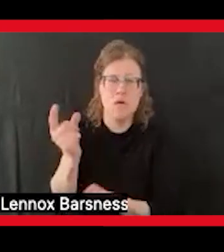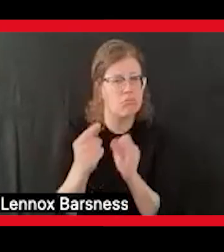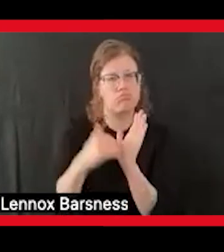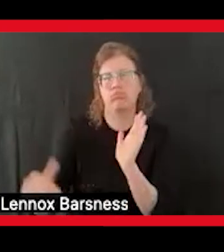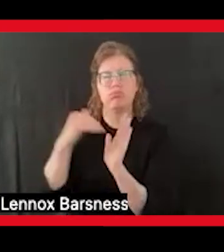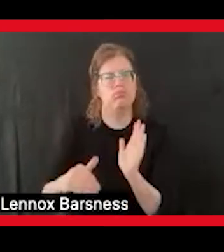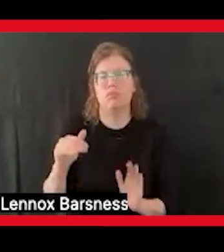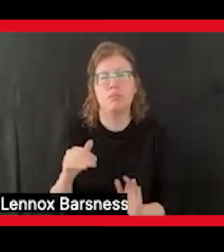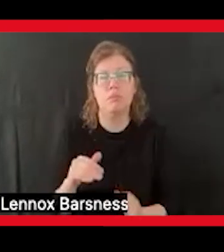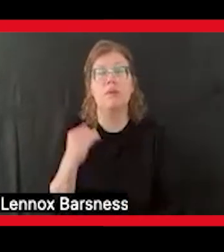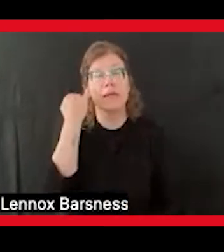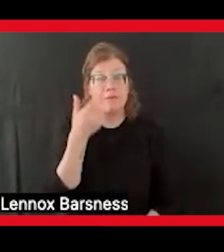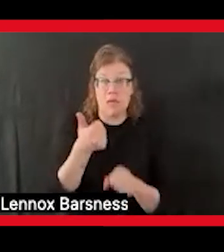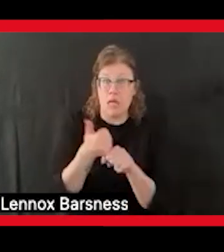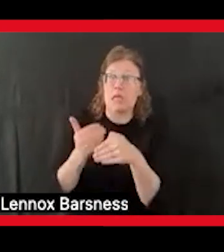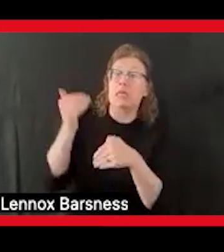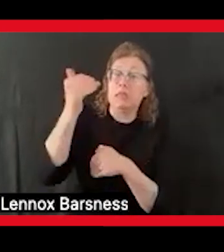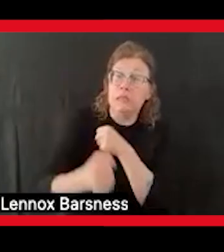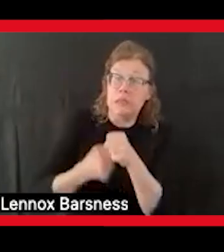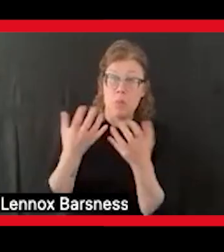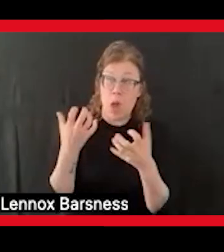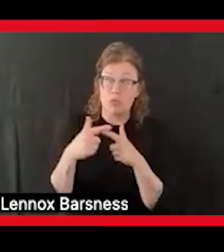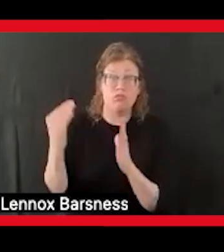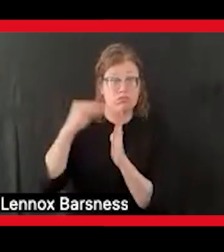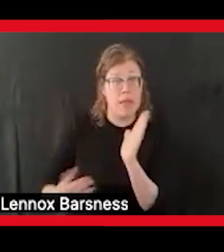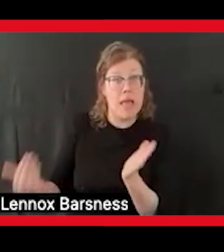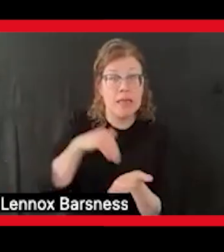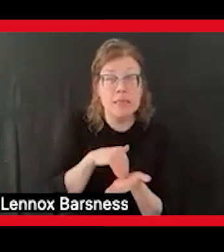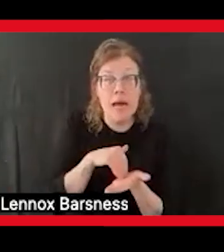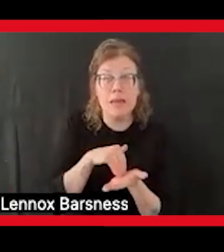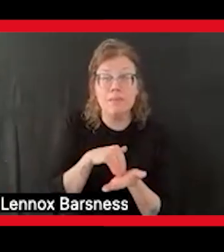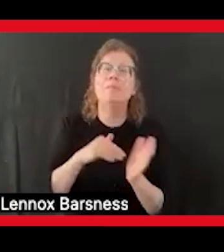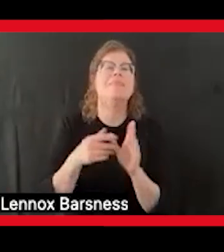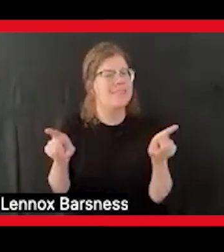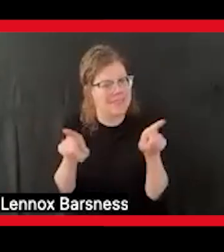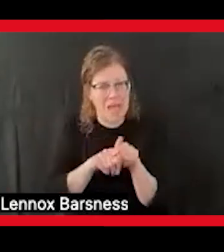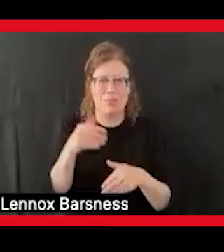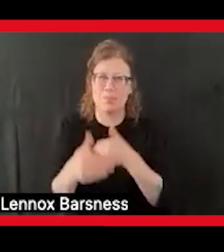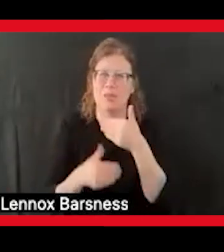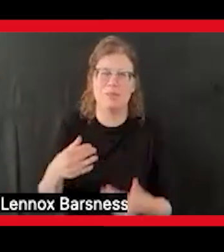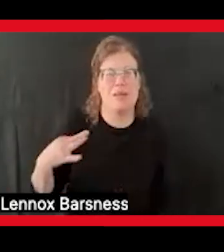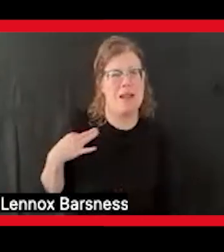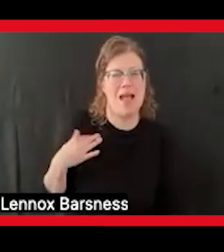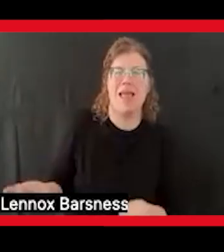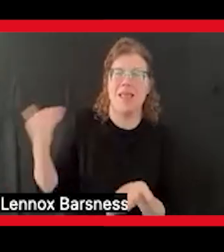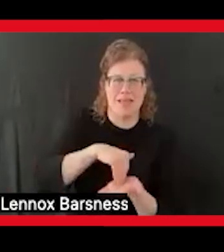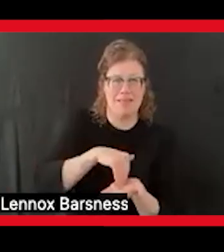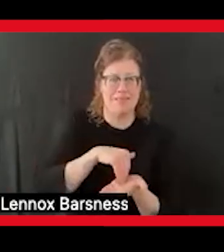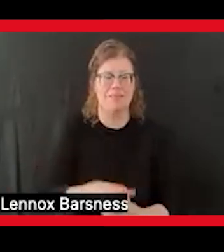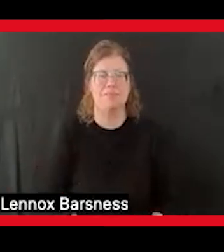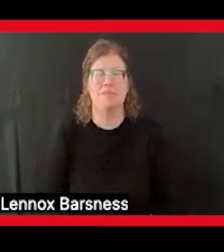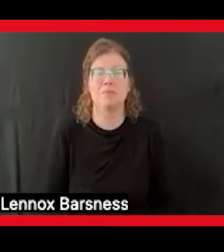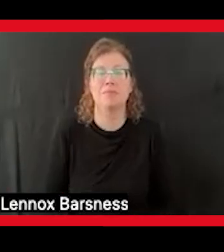year, you would have to go through this same process again, bearing in mind that while your previous project